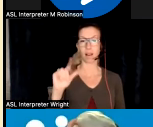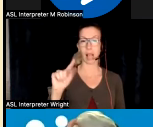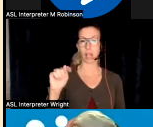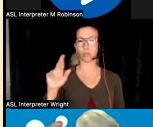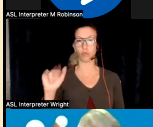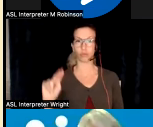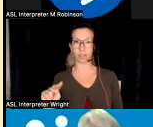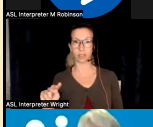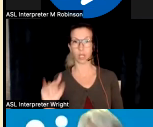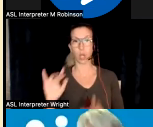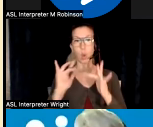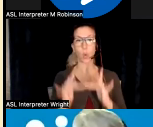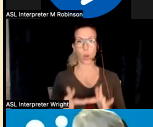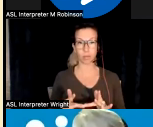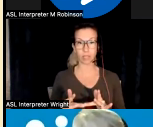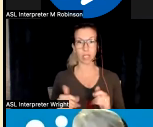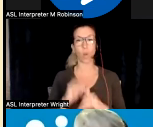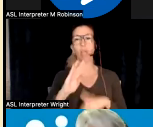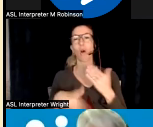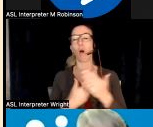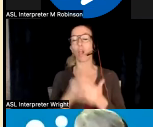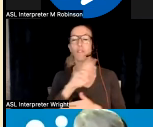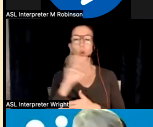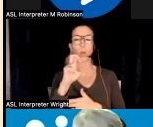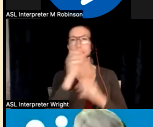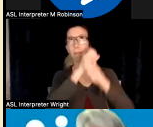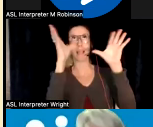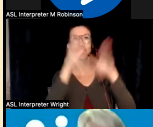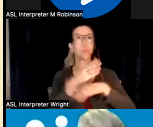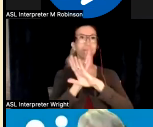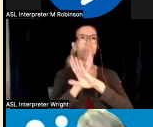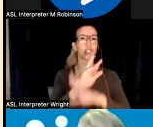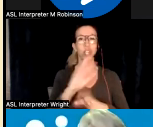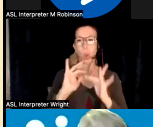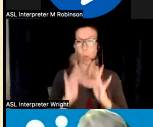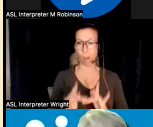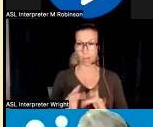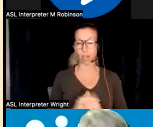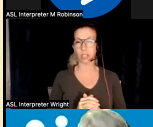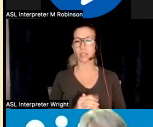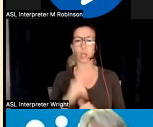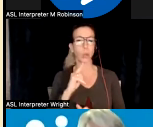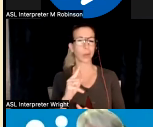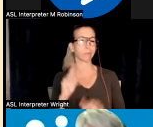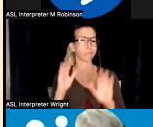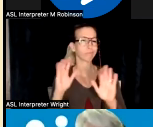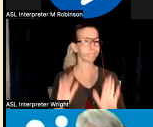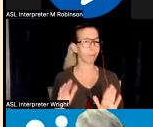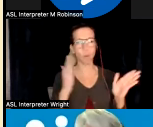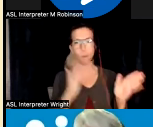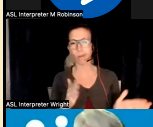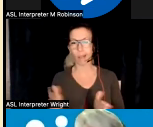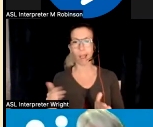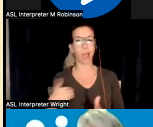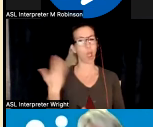website with all of our reimagining prevention webinars. And it's incredibly well organized. I always send folks there. It